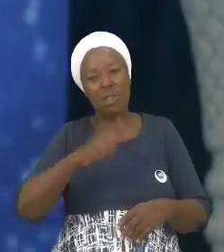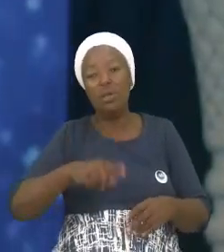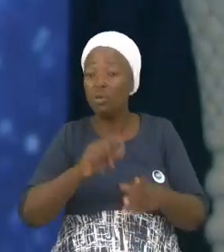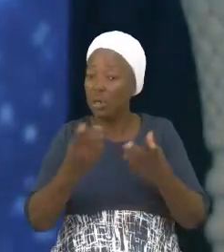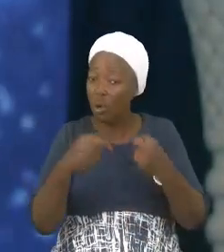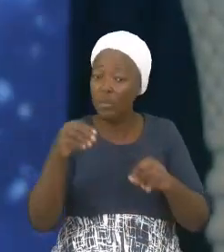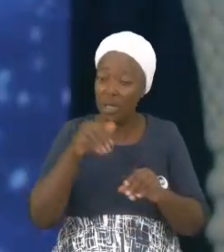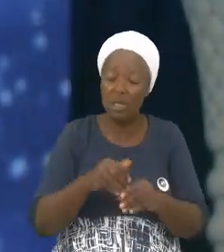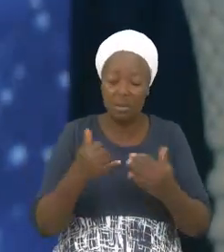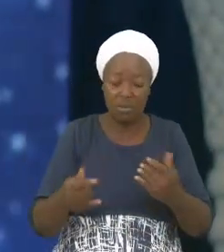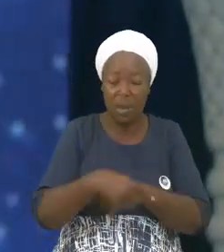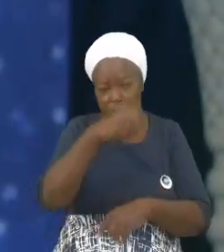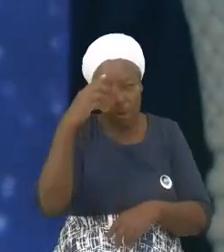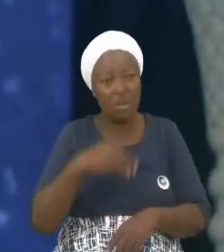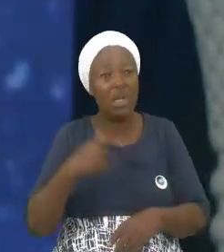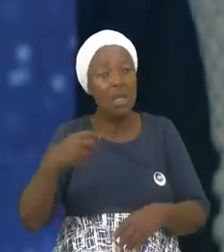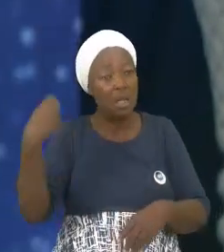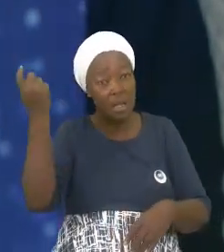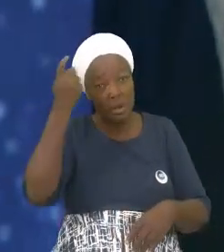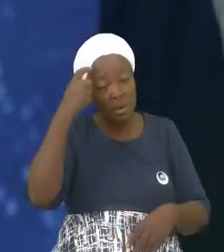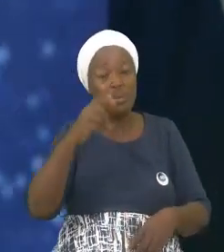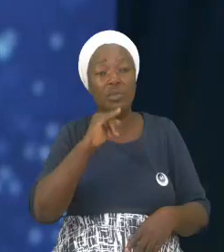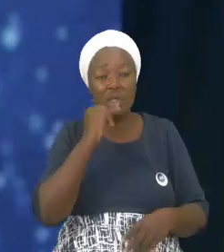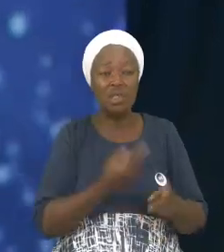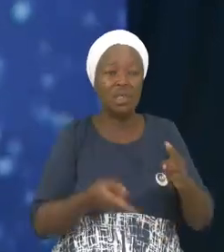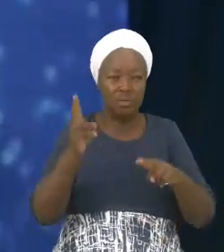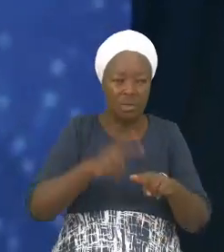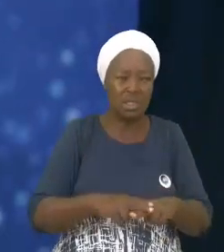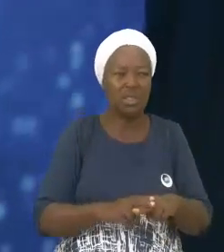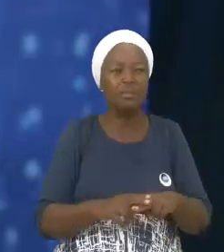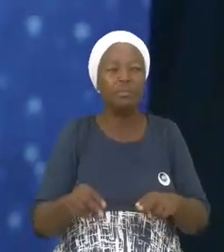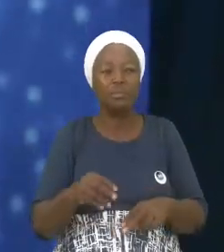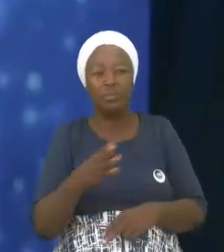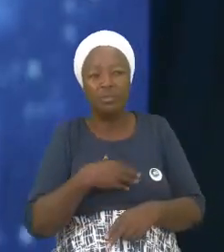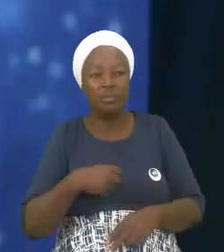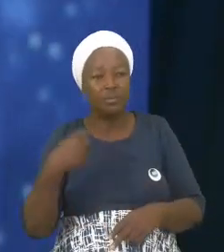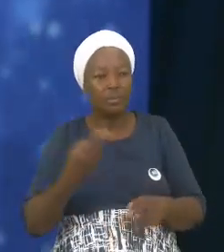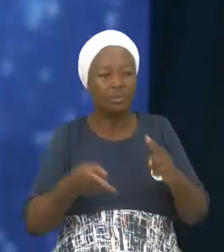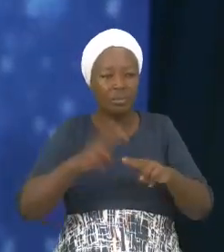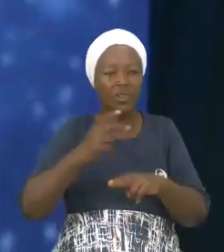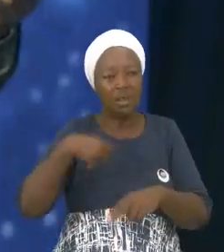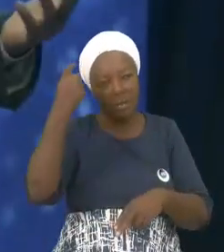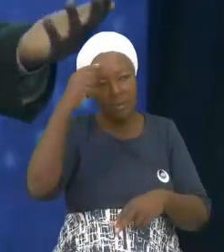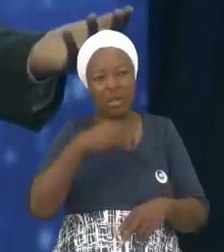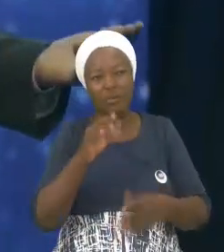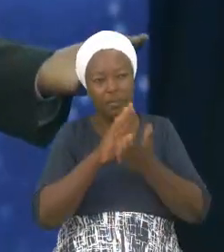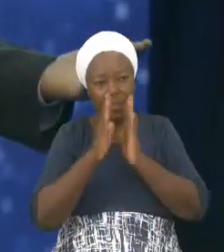his kingdom is increasing. The increase of his government and of peace, there shall be